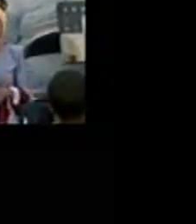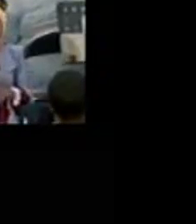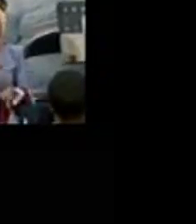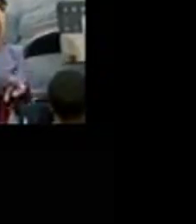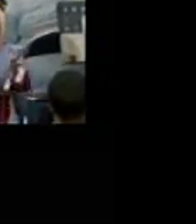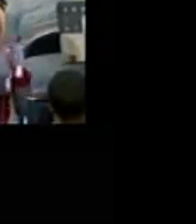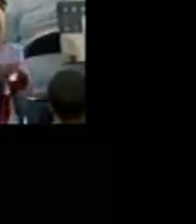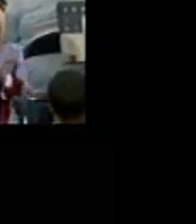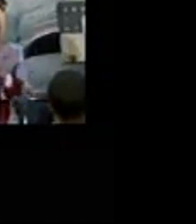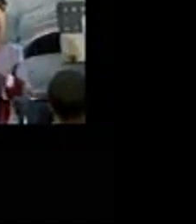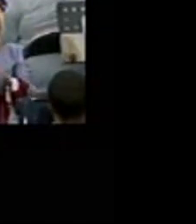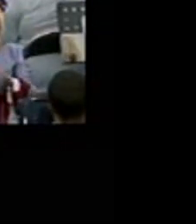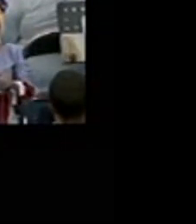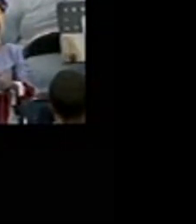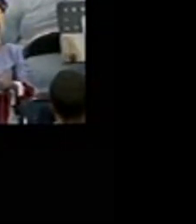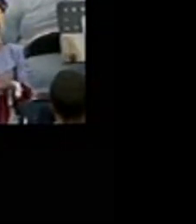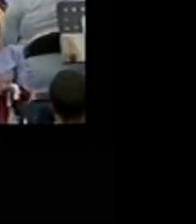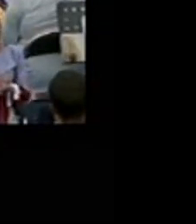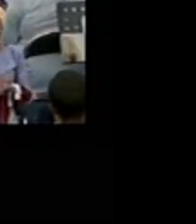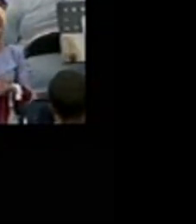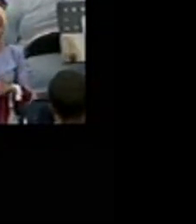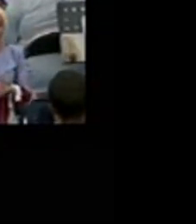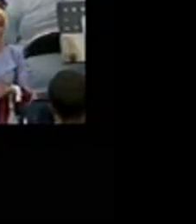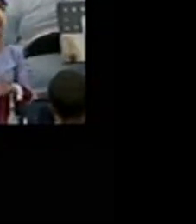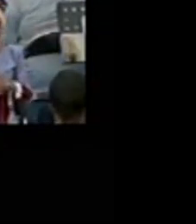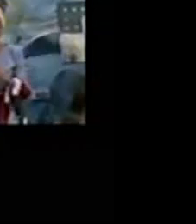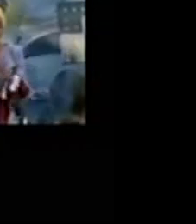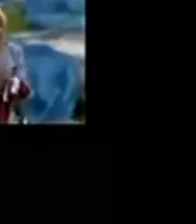on the changing Grace